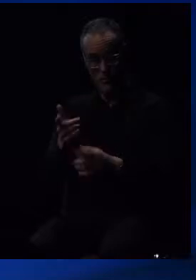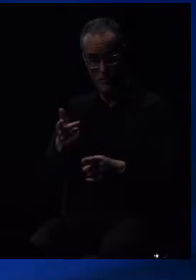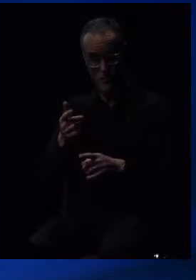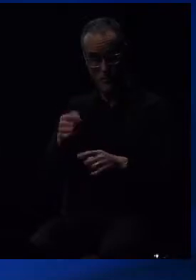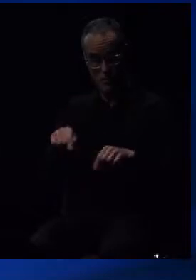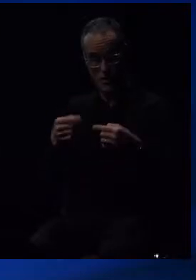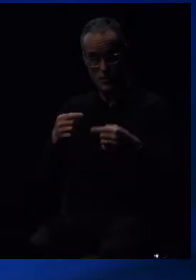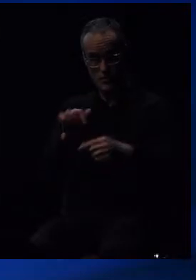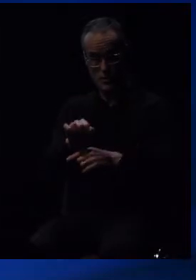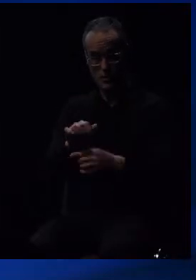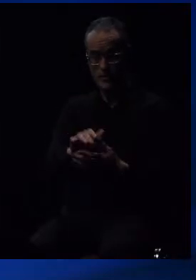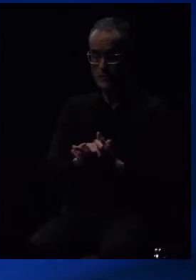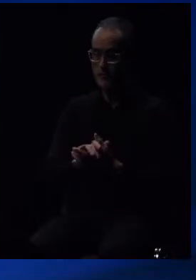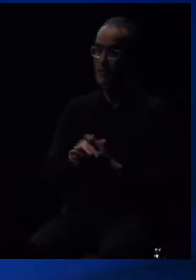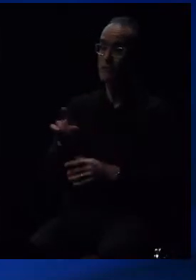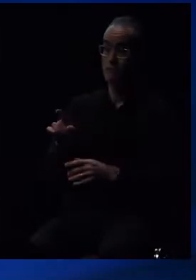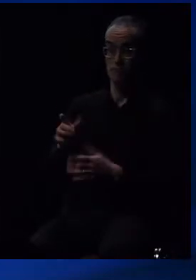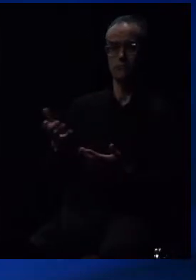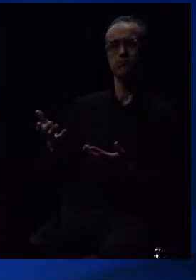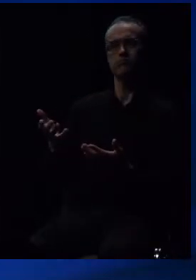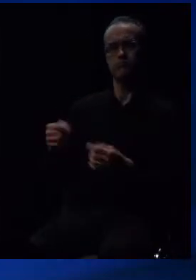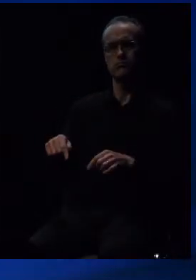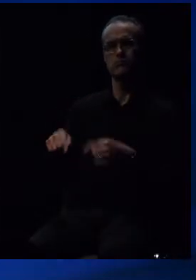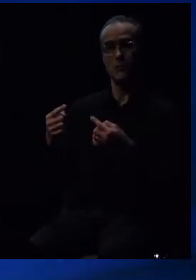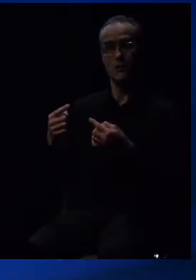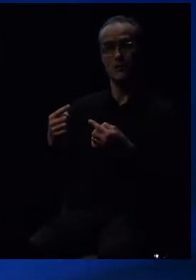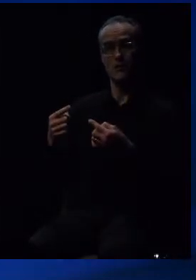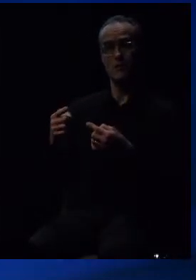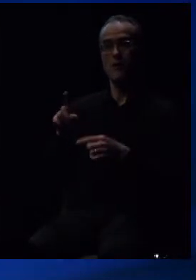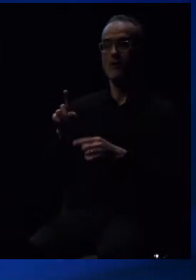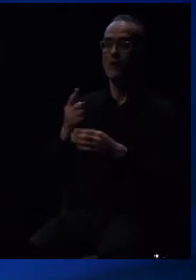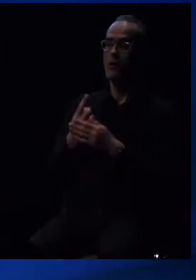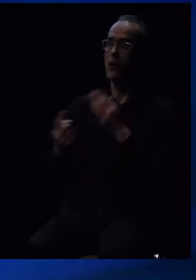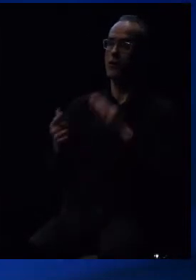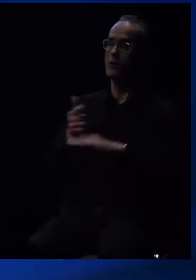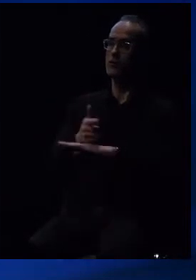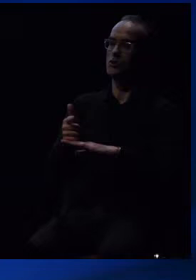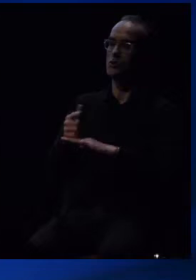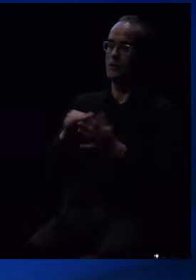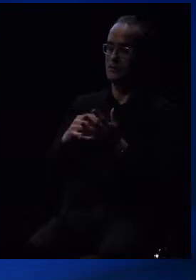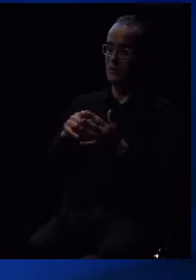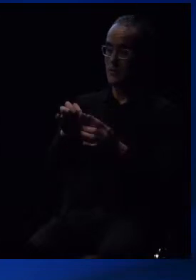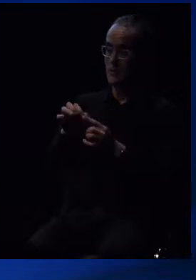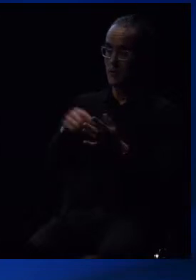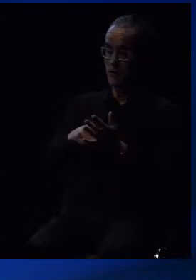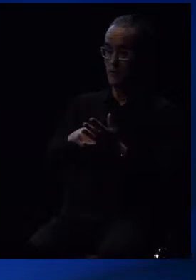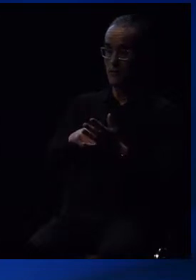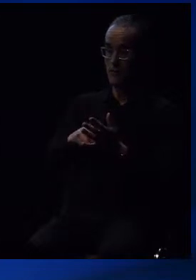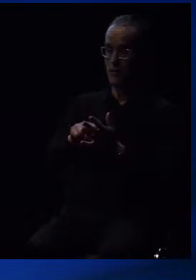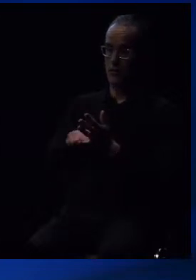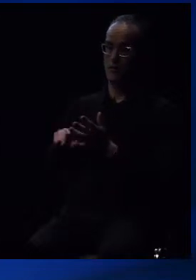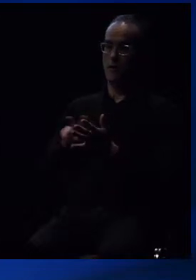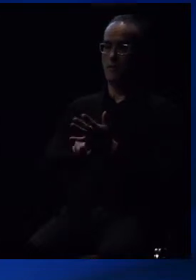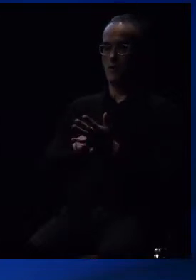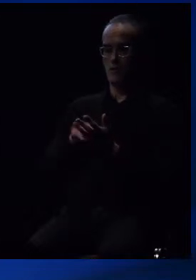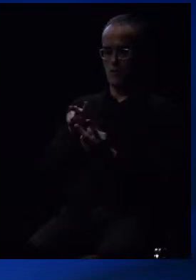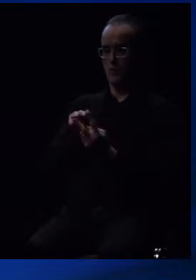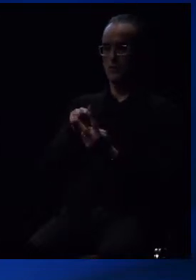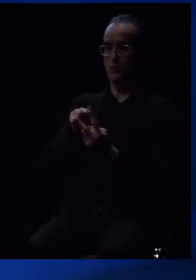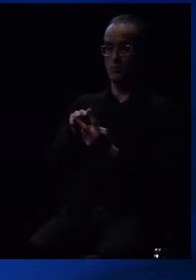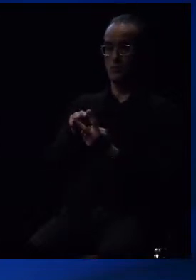we could shoot only in September and November. So we just were lucky